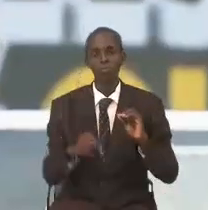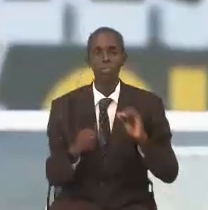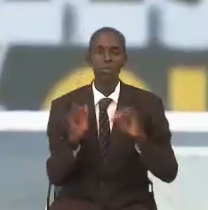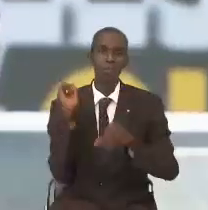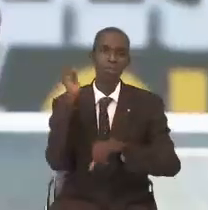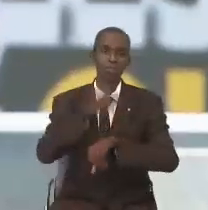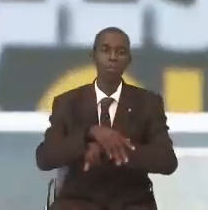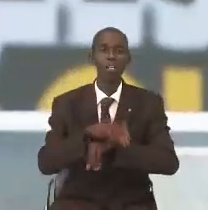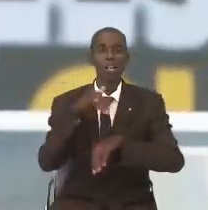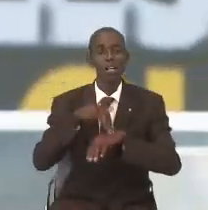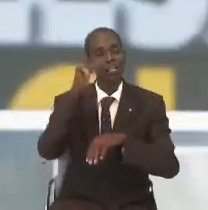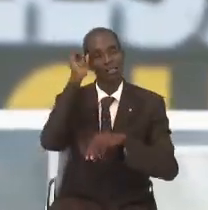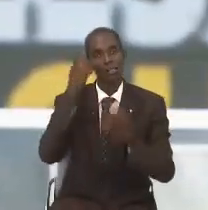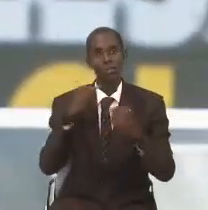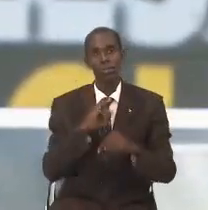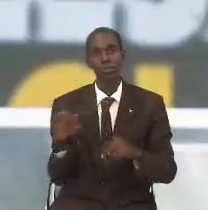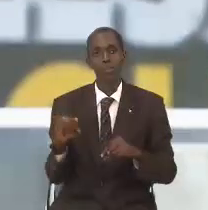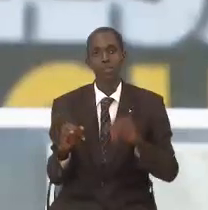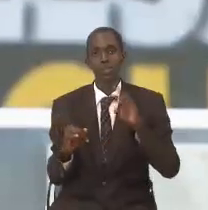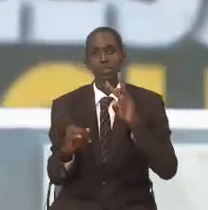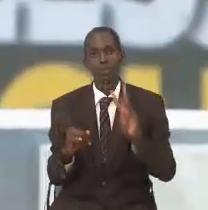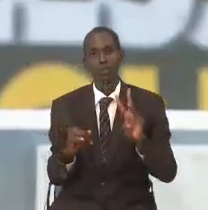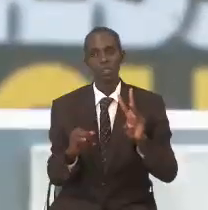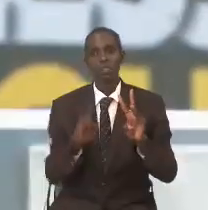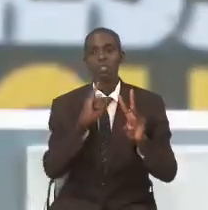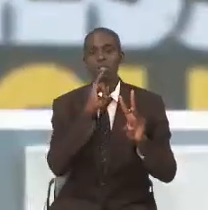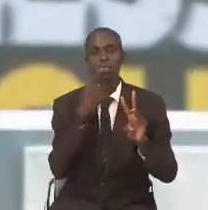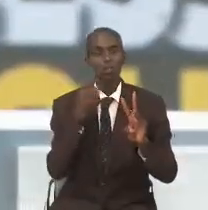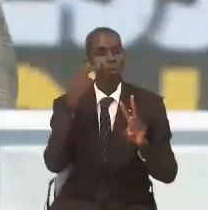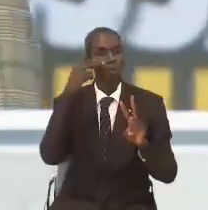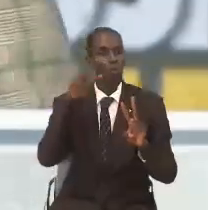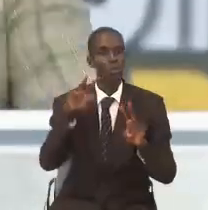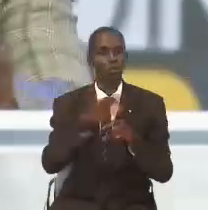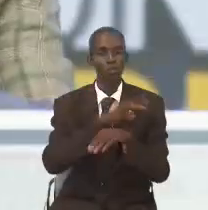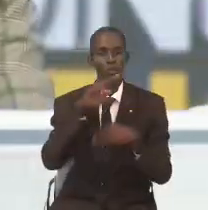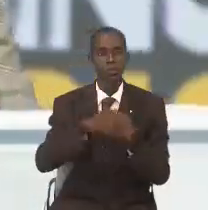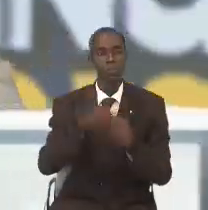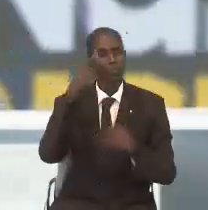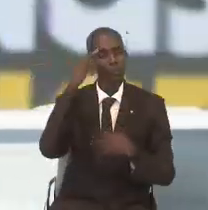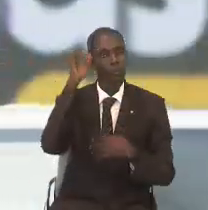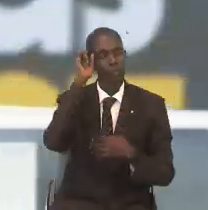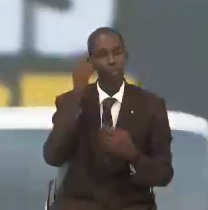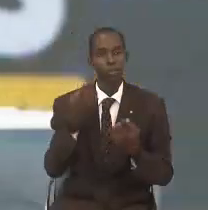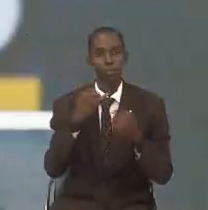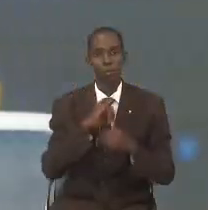his coming. W is the watchfulness for his coming. And